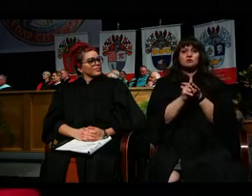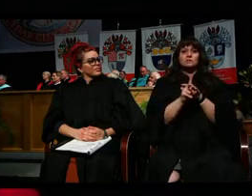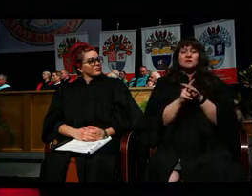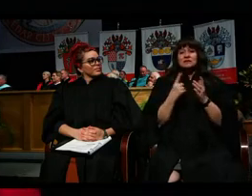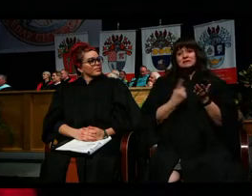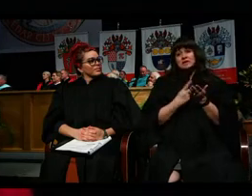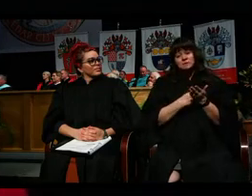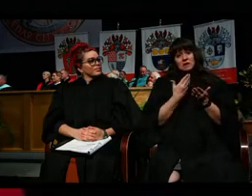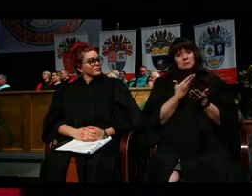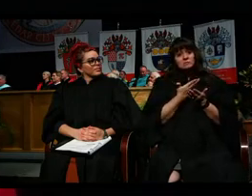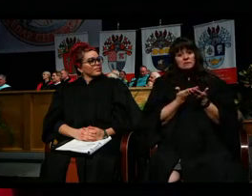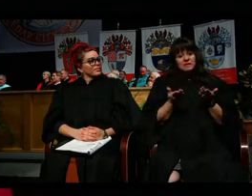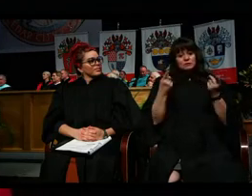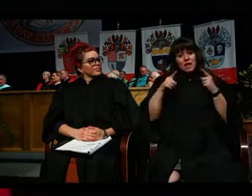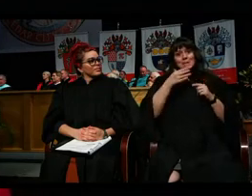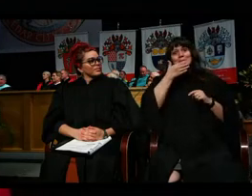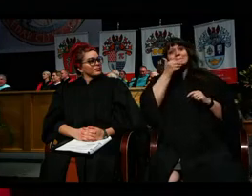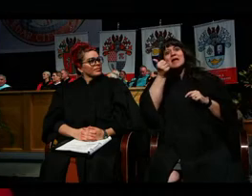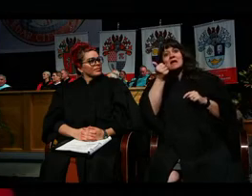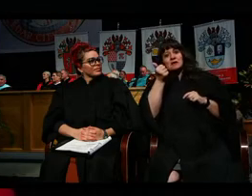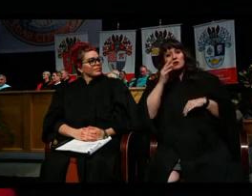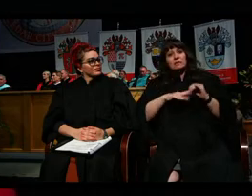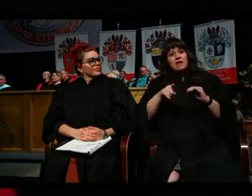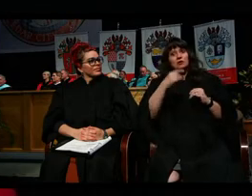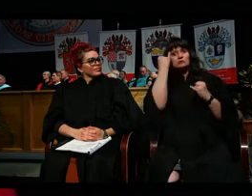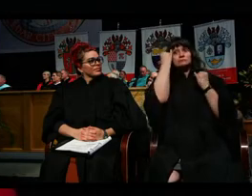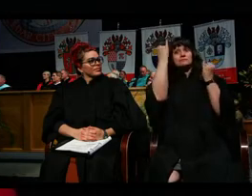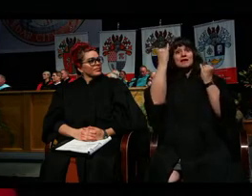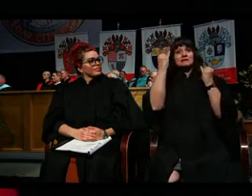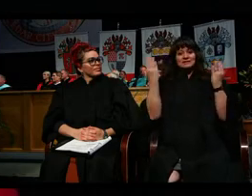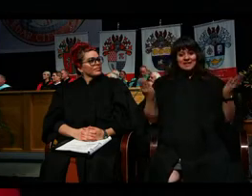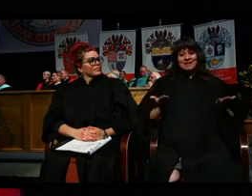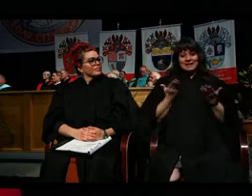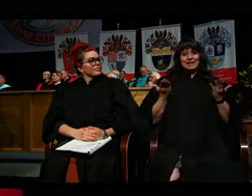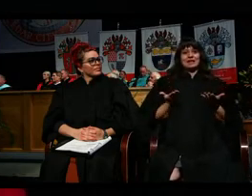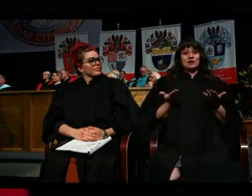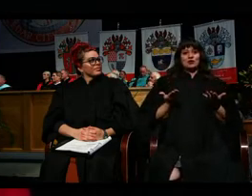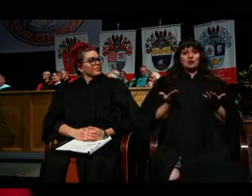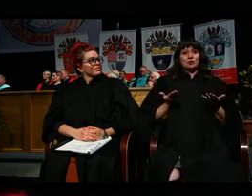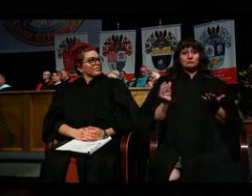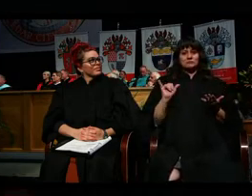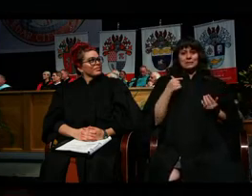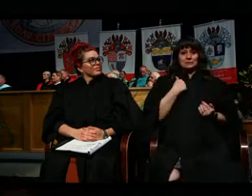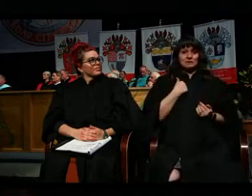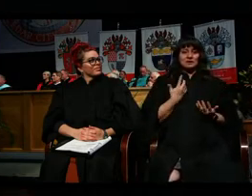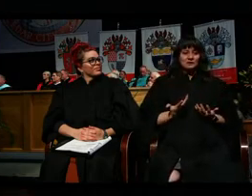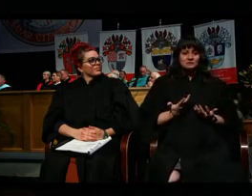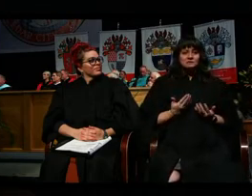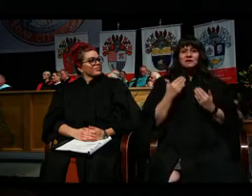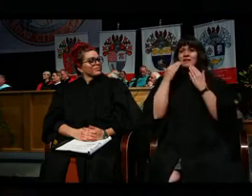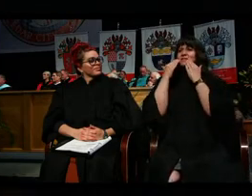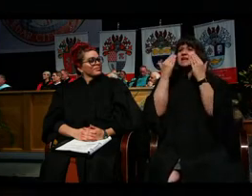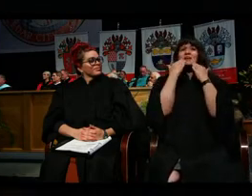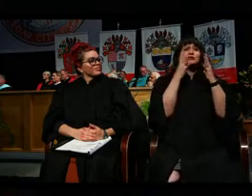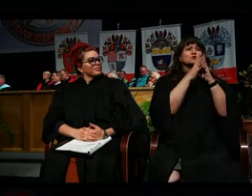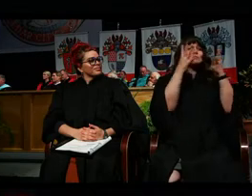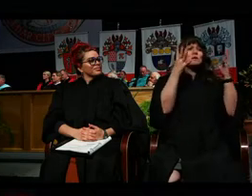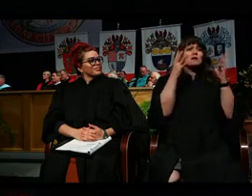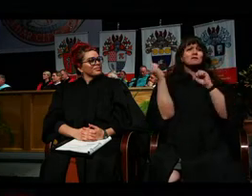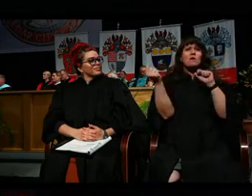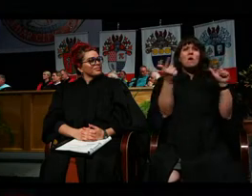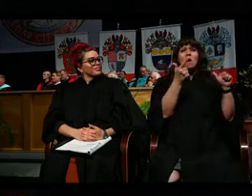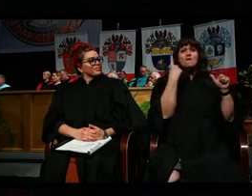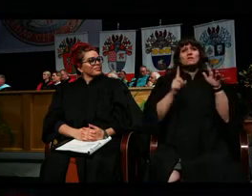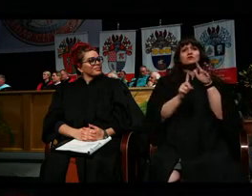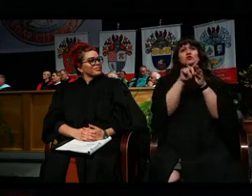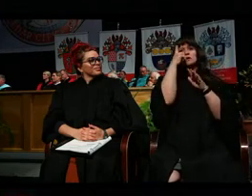out better than you could have ever imagined, like me here being here today. Thank you all for showing up for me